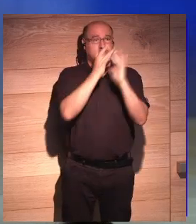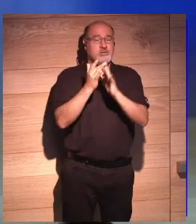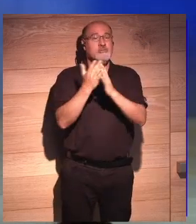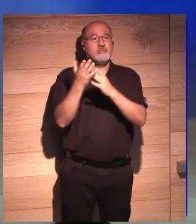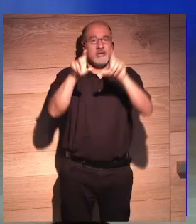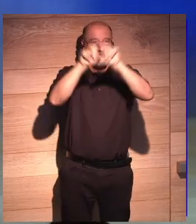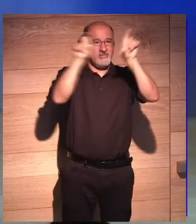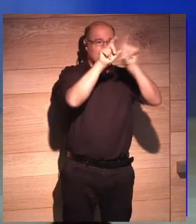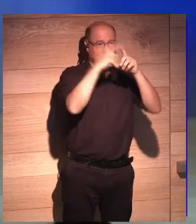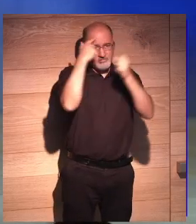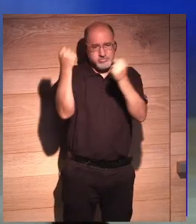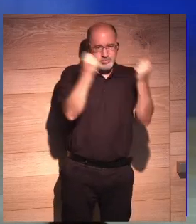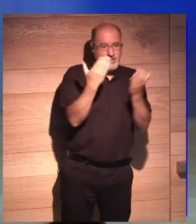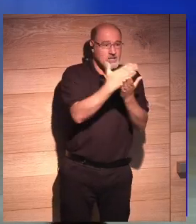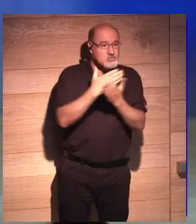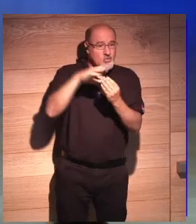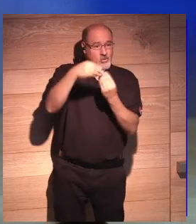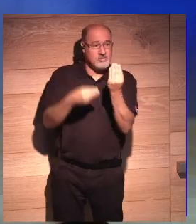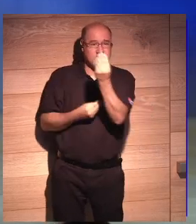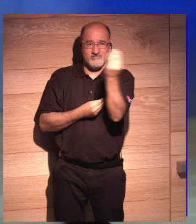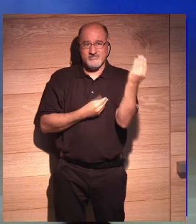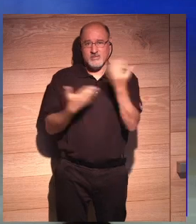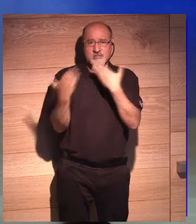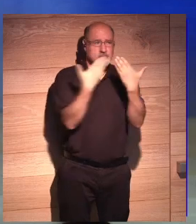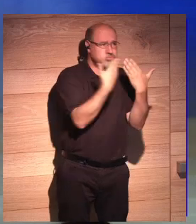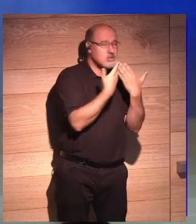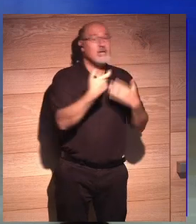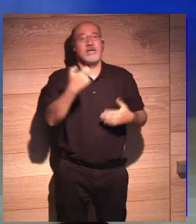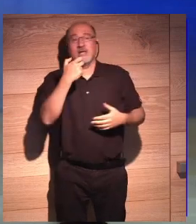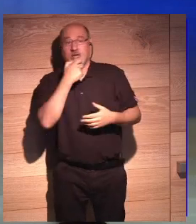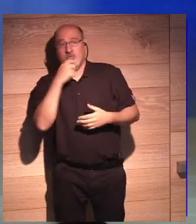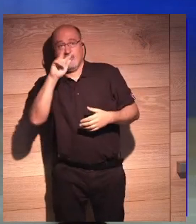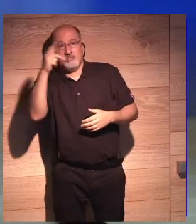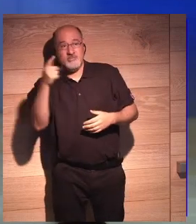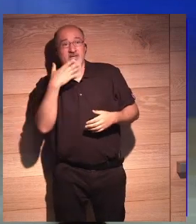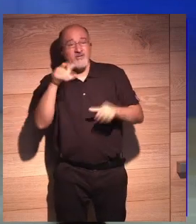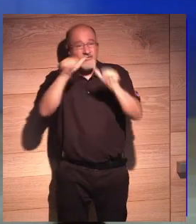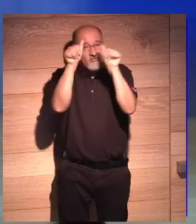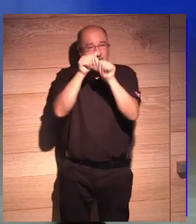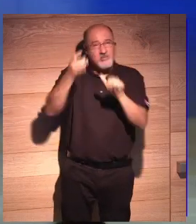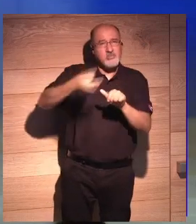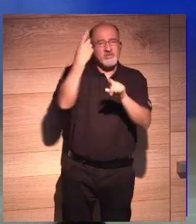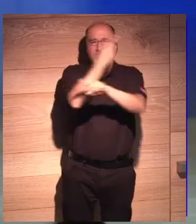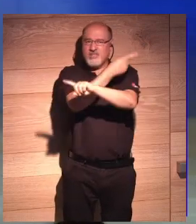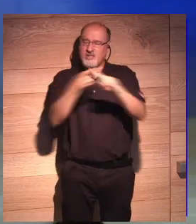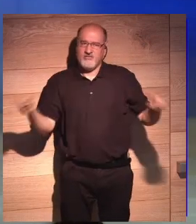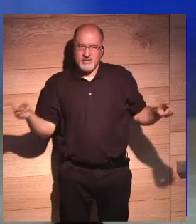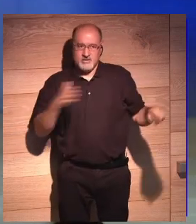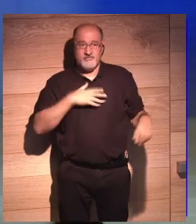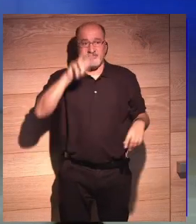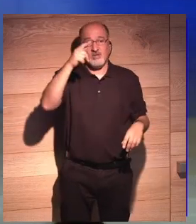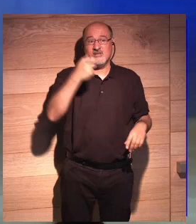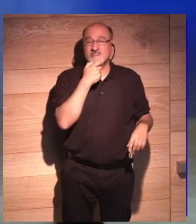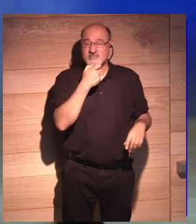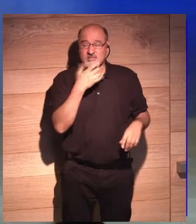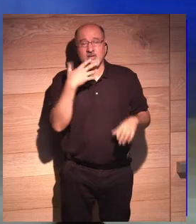who see the UK as a place which thinks differently about this stuff. And so we're very open, and we're very open to working with international companies